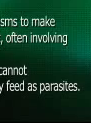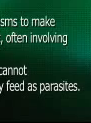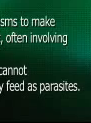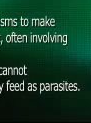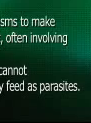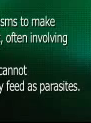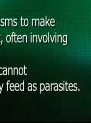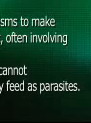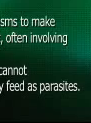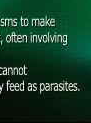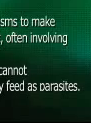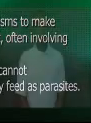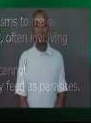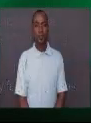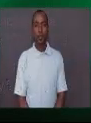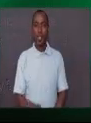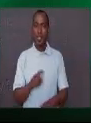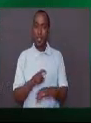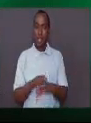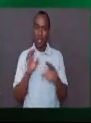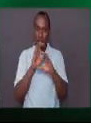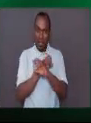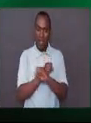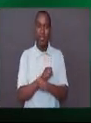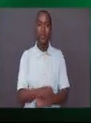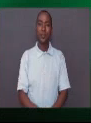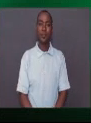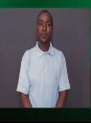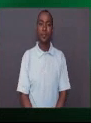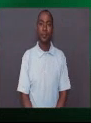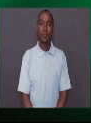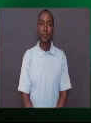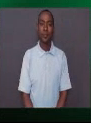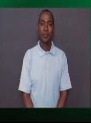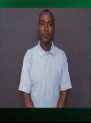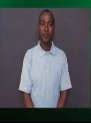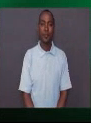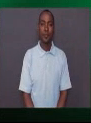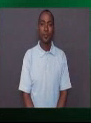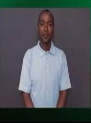Time's up.